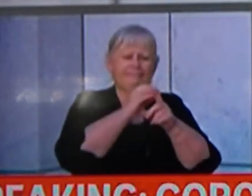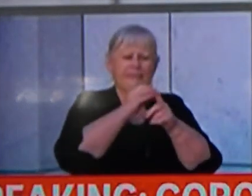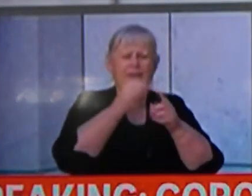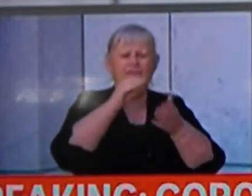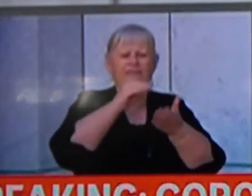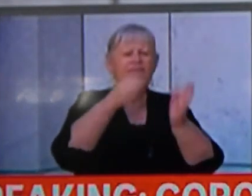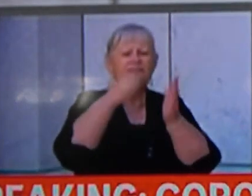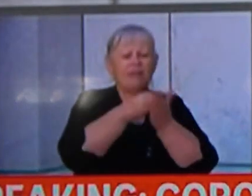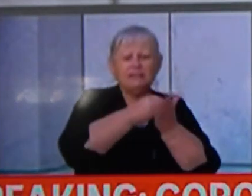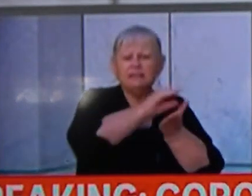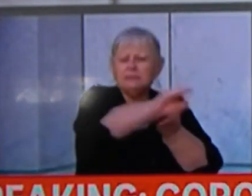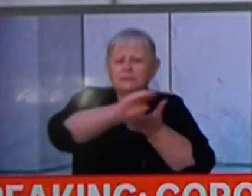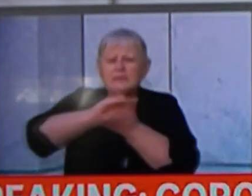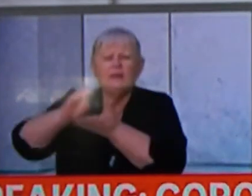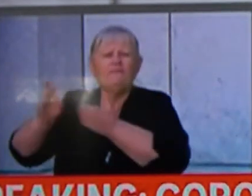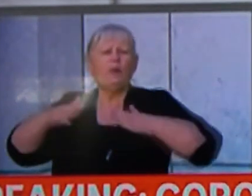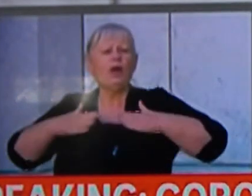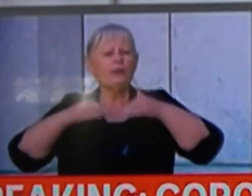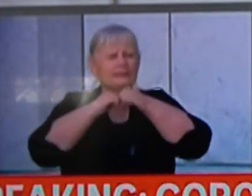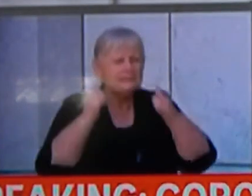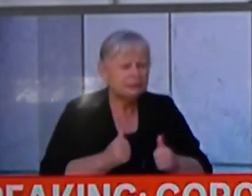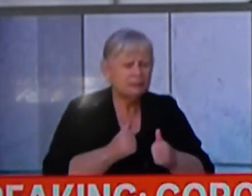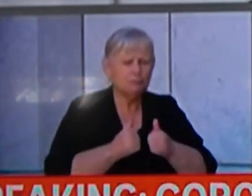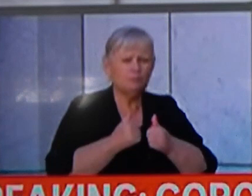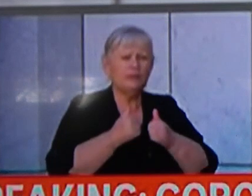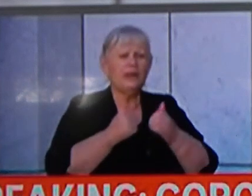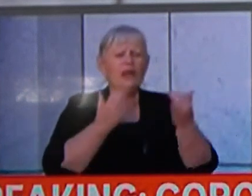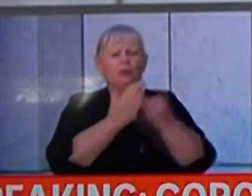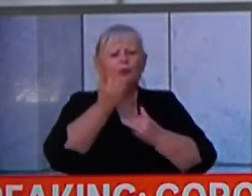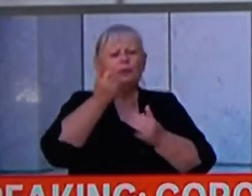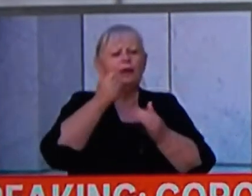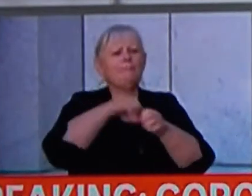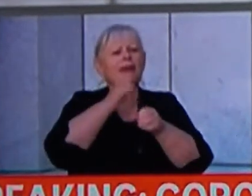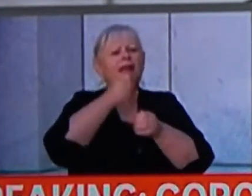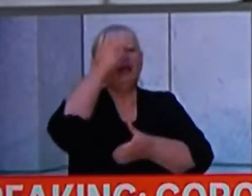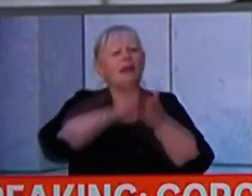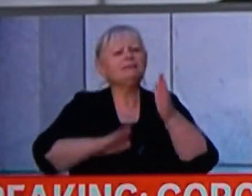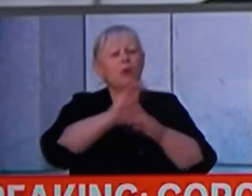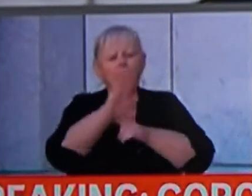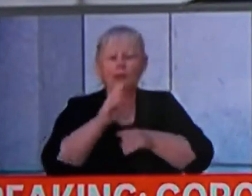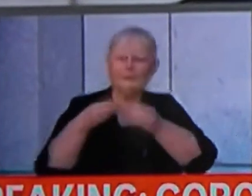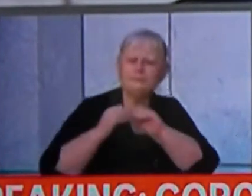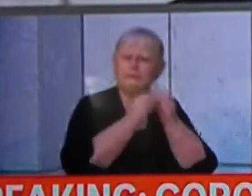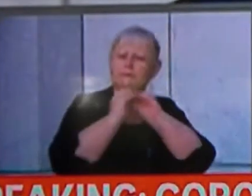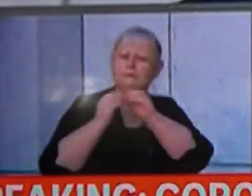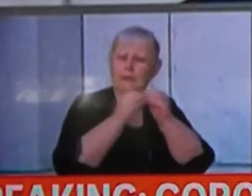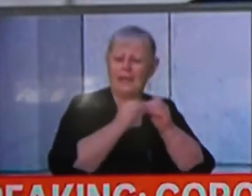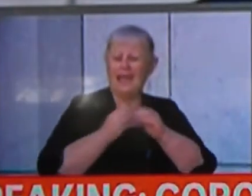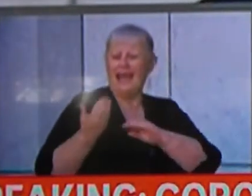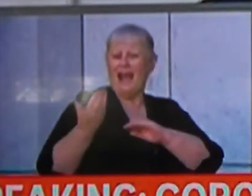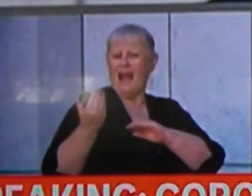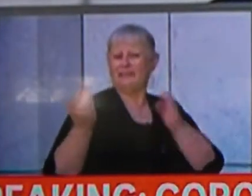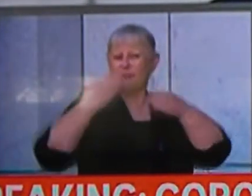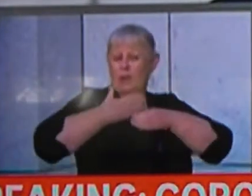resourcing to the health system and working closely with them through the medical expert panel, but even as recently as last night, we were